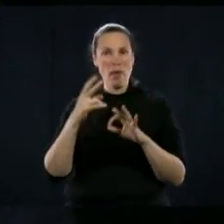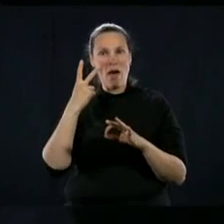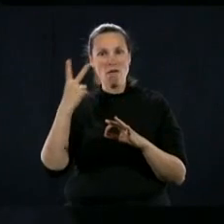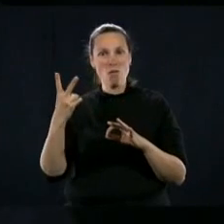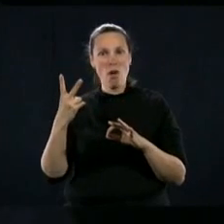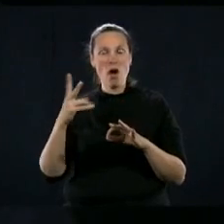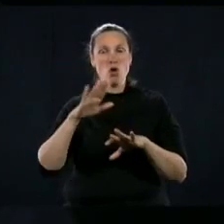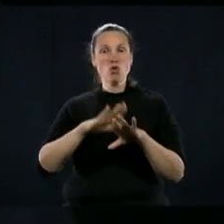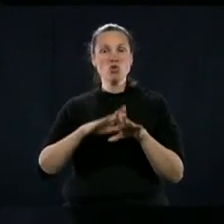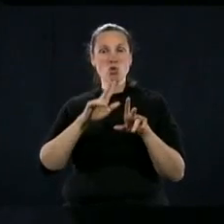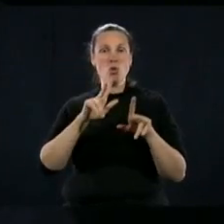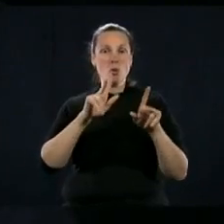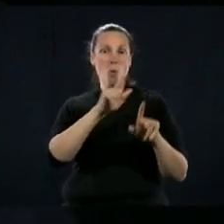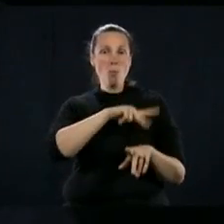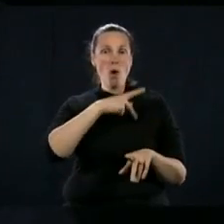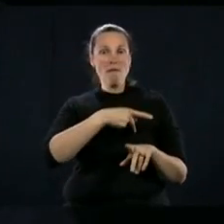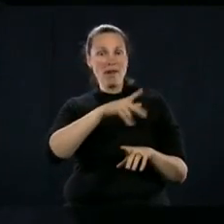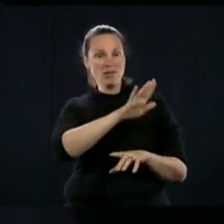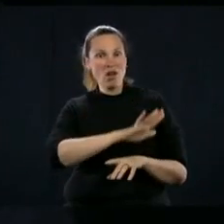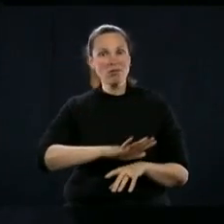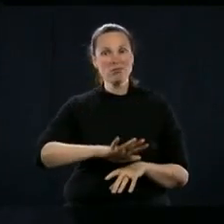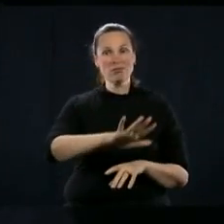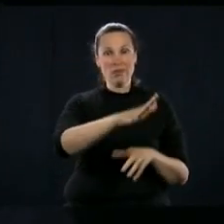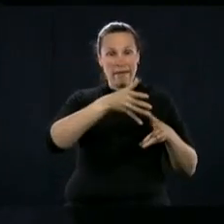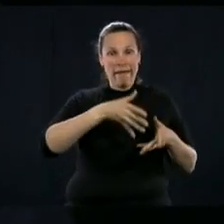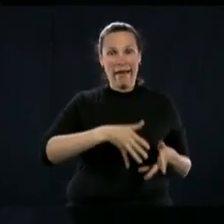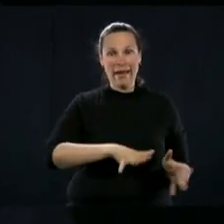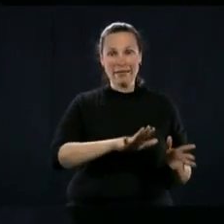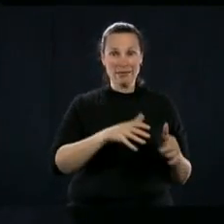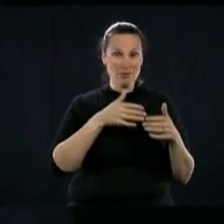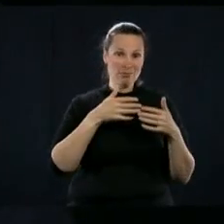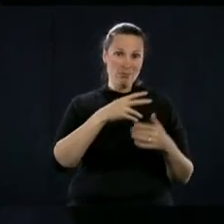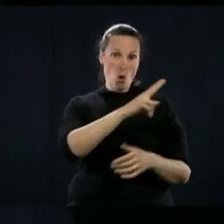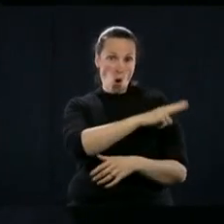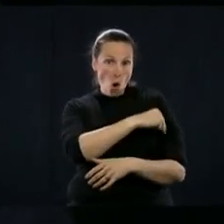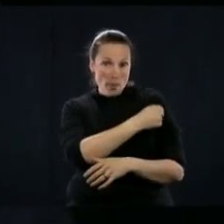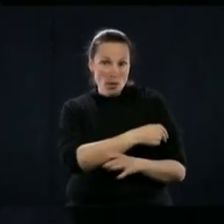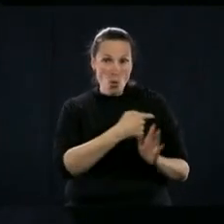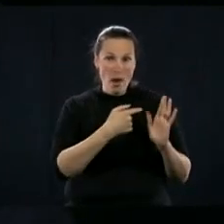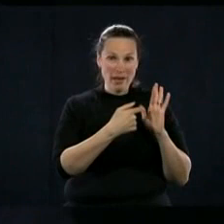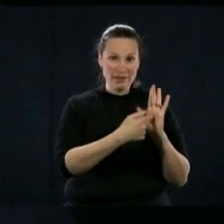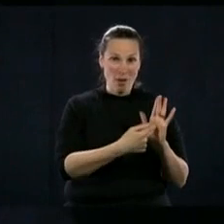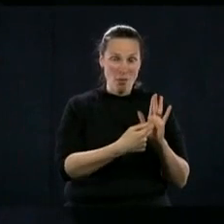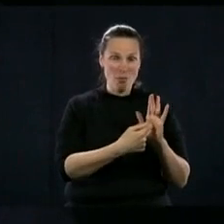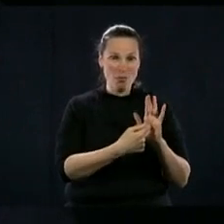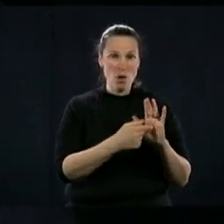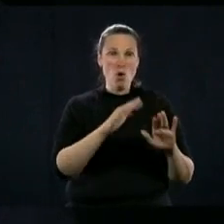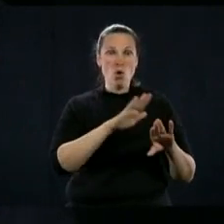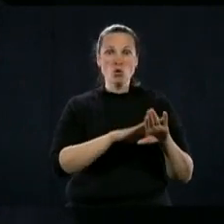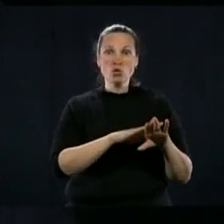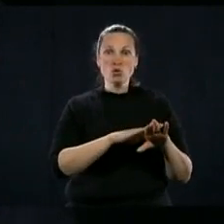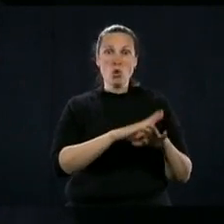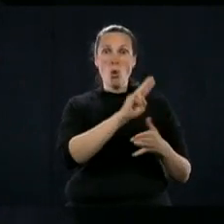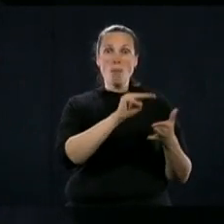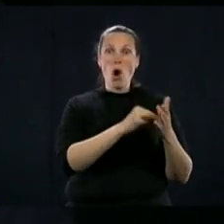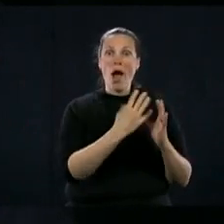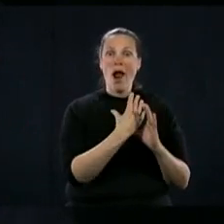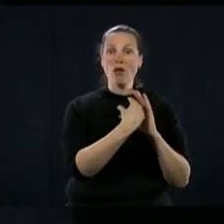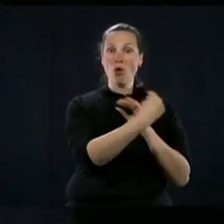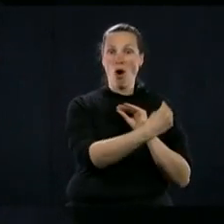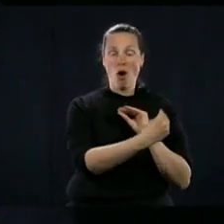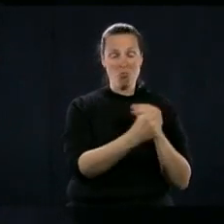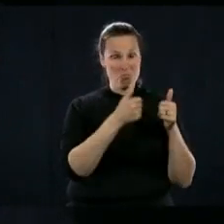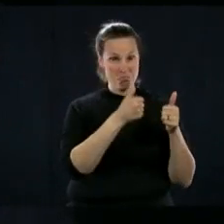the situation in the rest of the population. We have to look at the situation in our hospitals. Our hospitals in regions